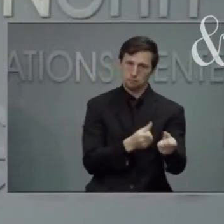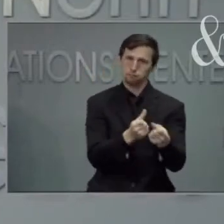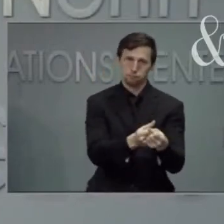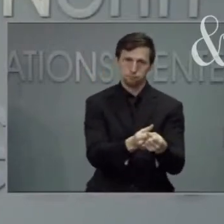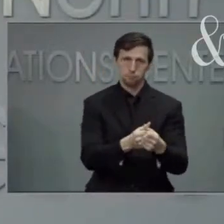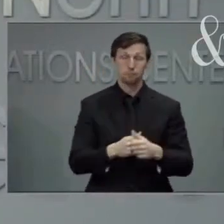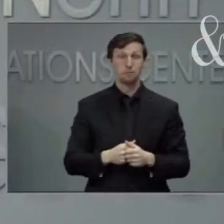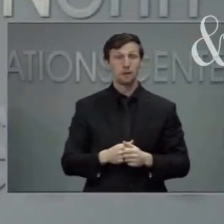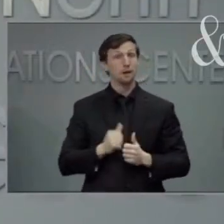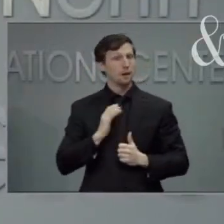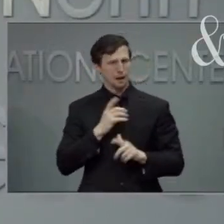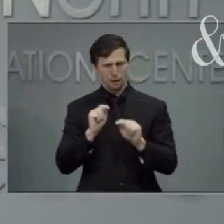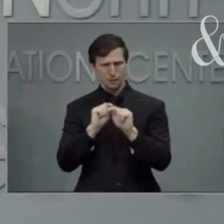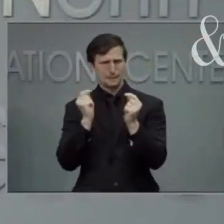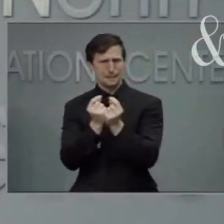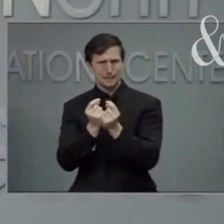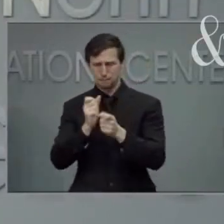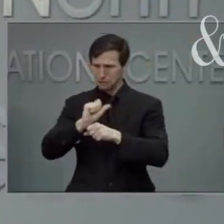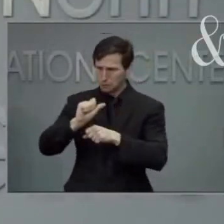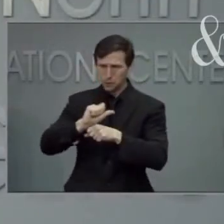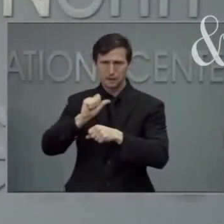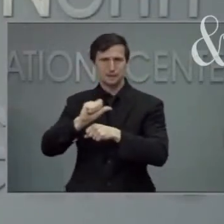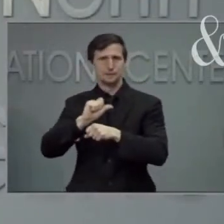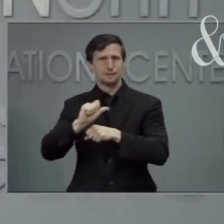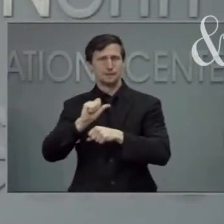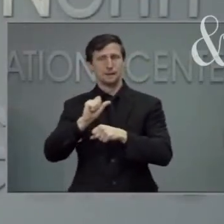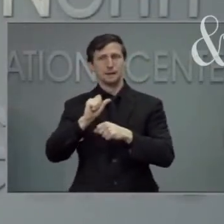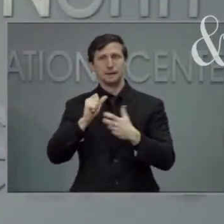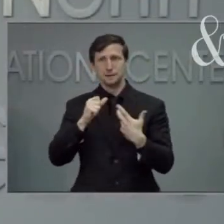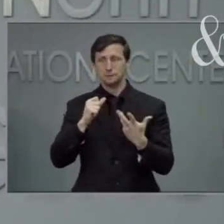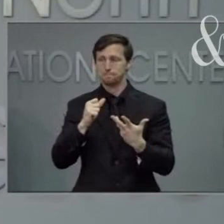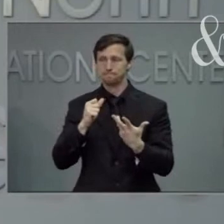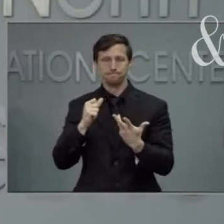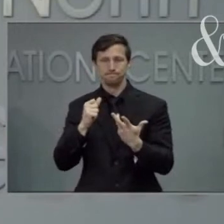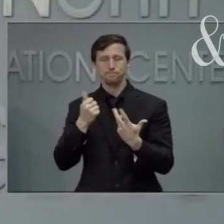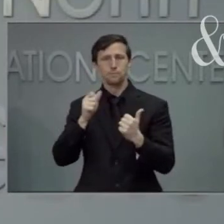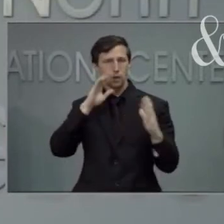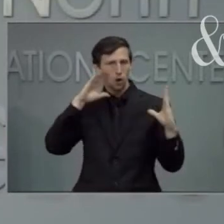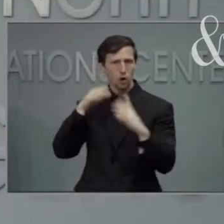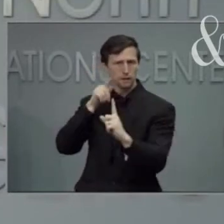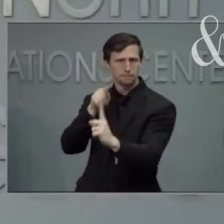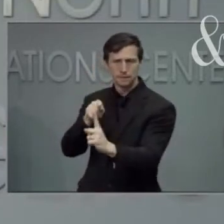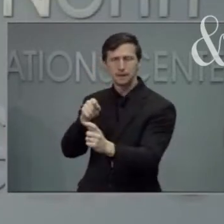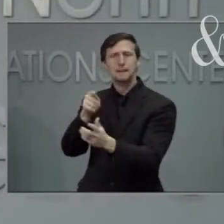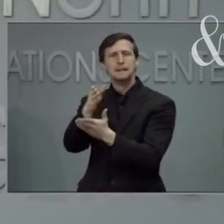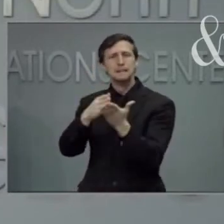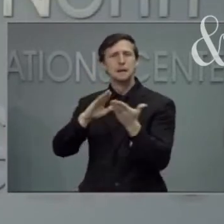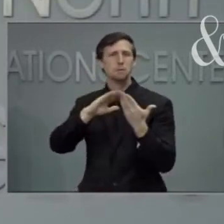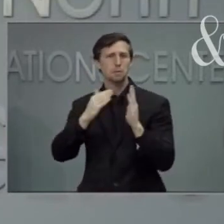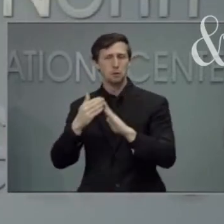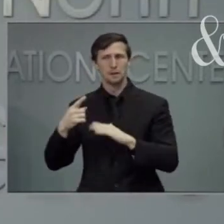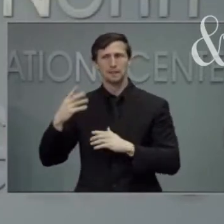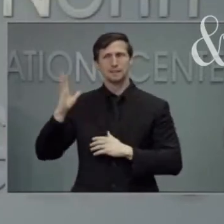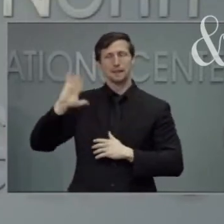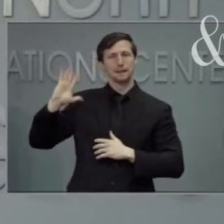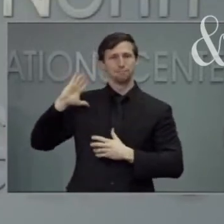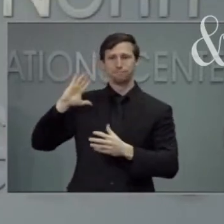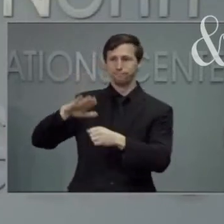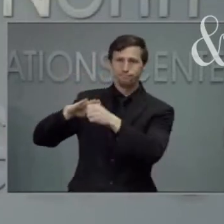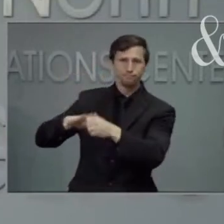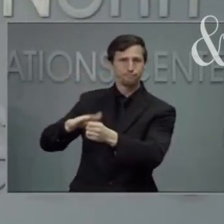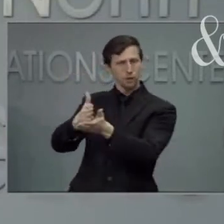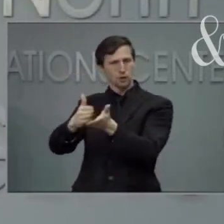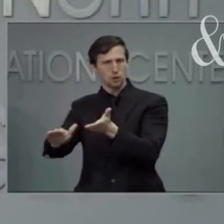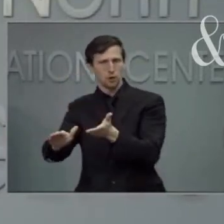making significant efforts to get to underserved communities. We know that with